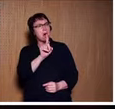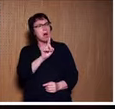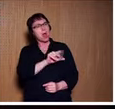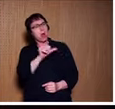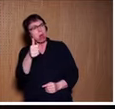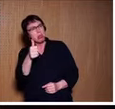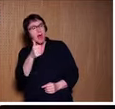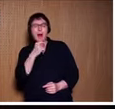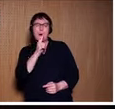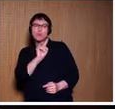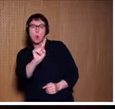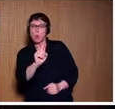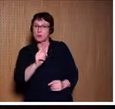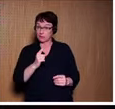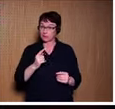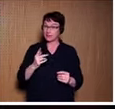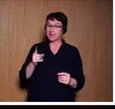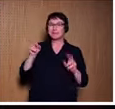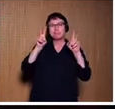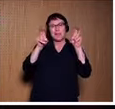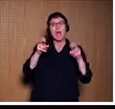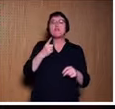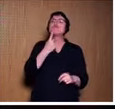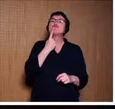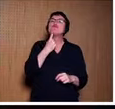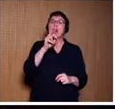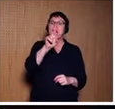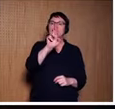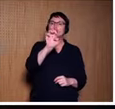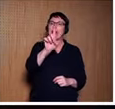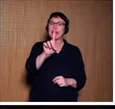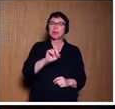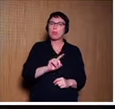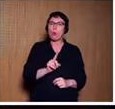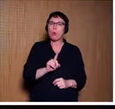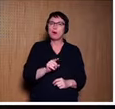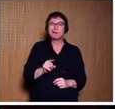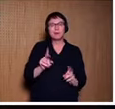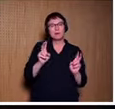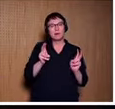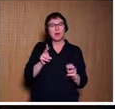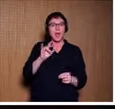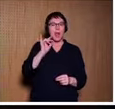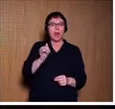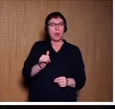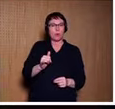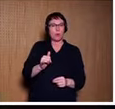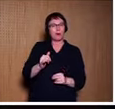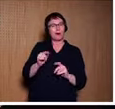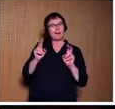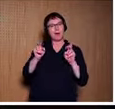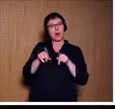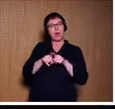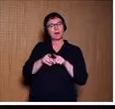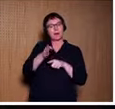is what I call the yellow line, and I will come back to the yellow line. Because the red line, I believe, and this yellow line, I think, is here somewhere